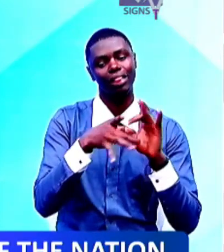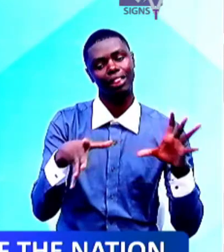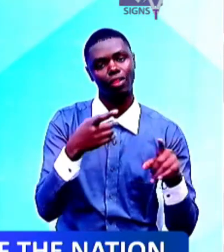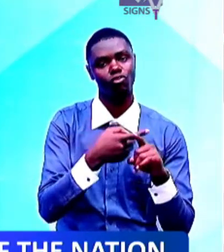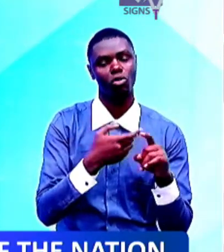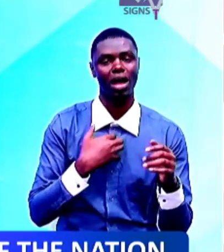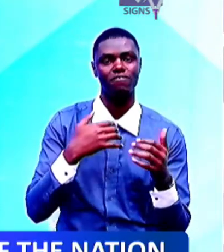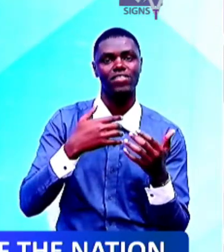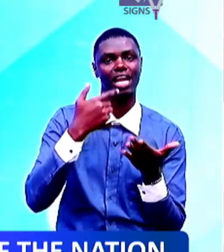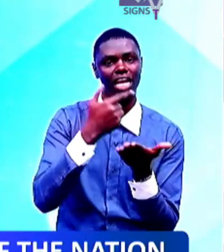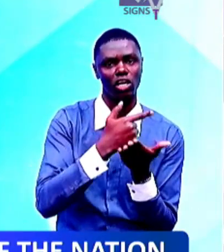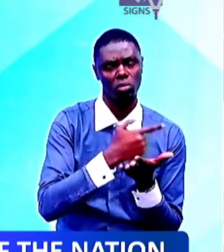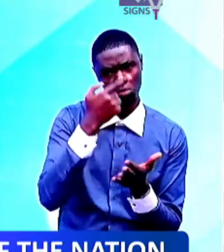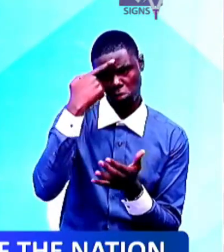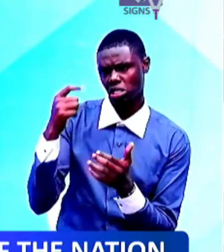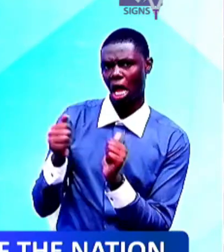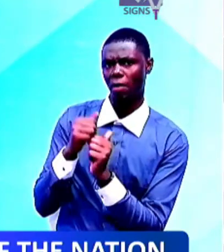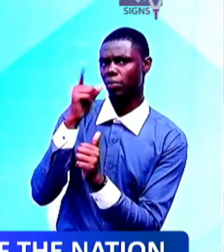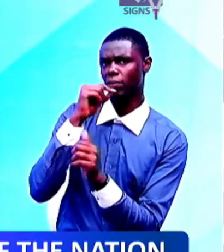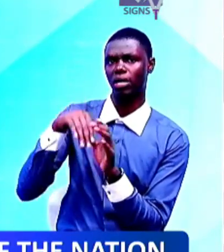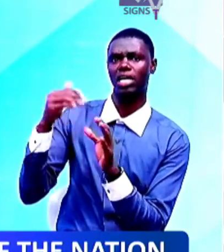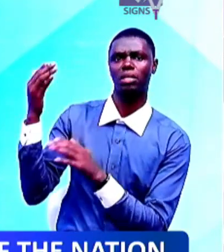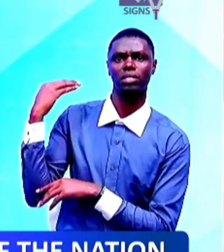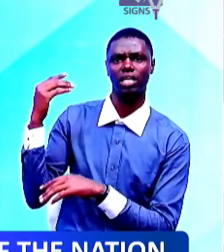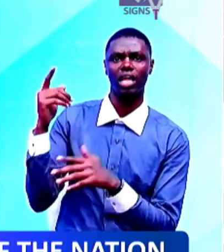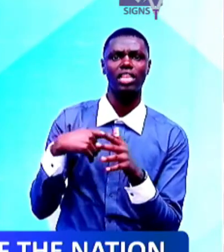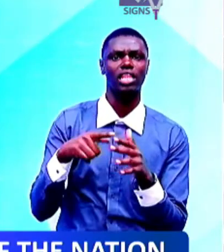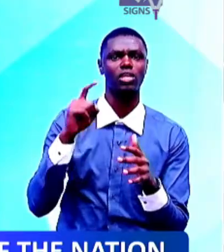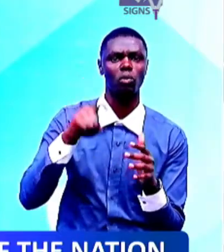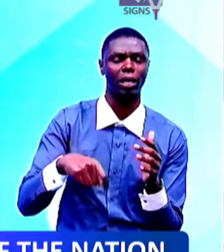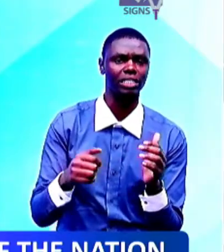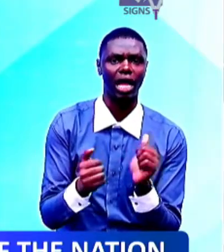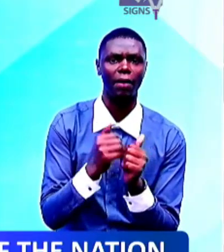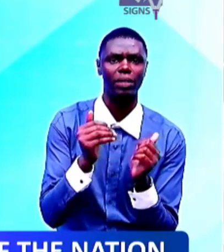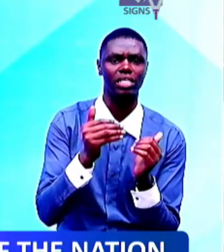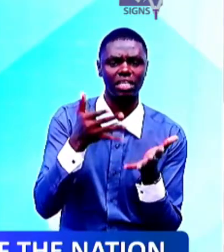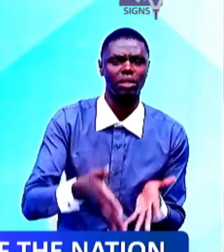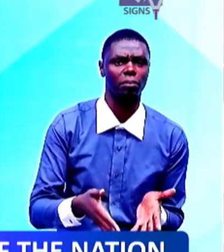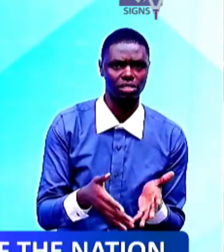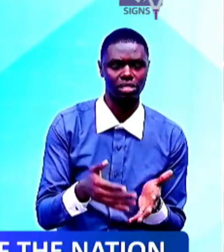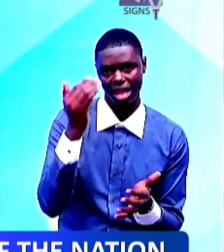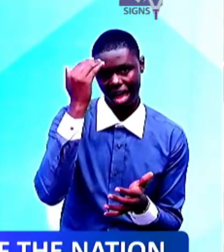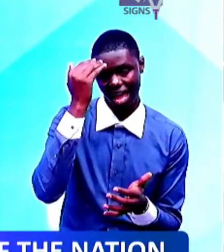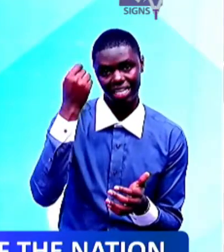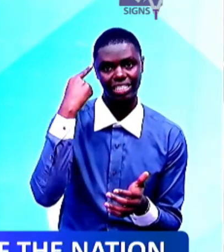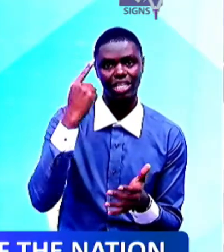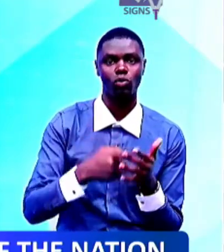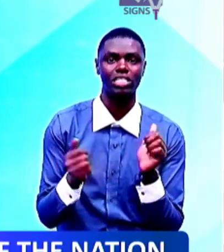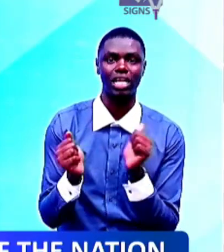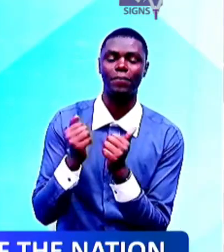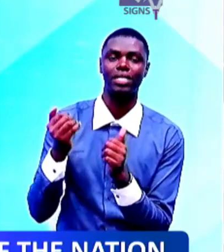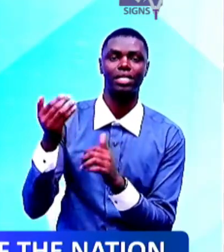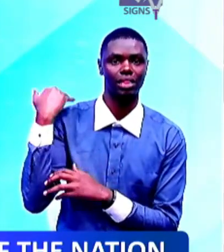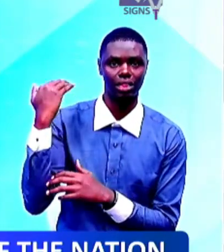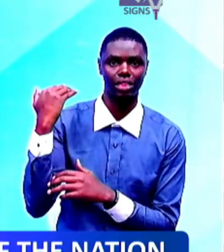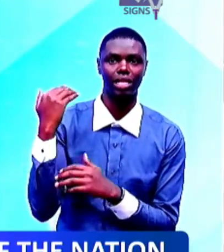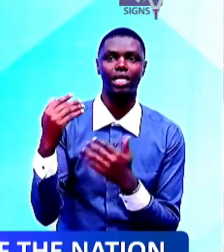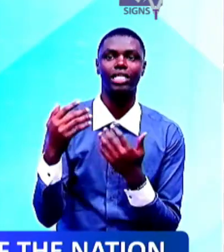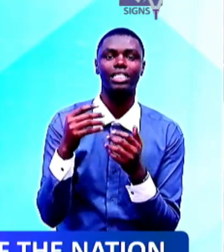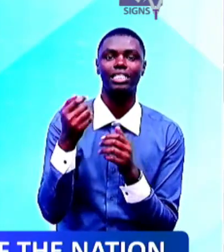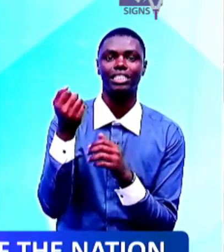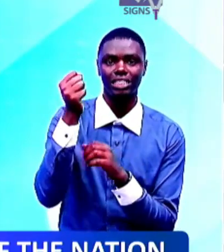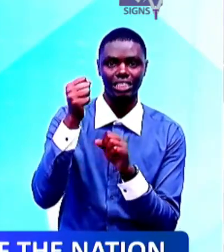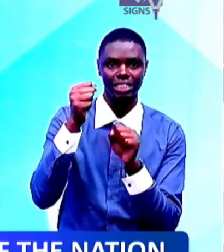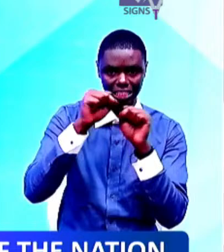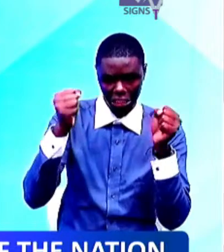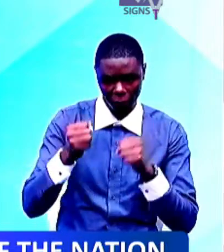argument that because it has happened in the past, then we must have it in the present. I understand what has happened in the past depicts and shapes what is